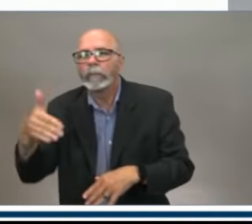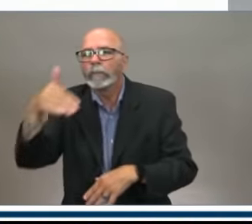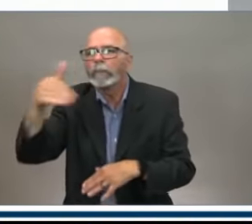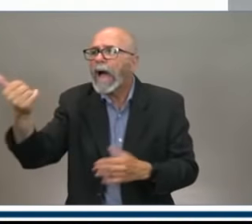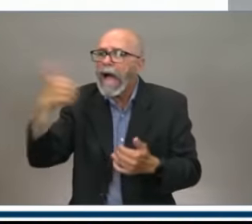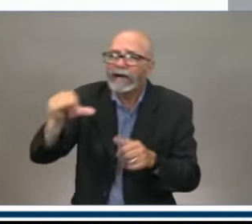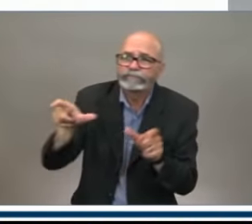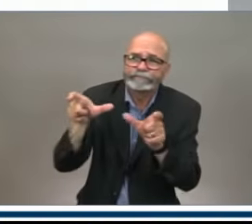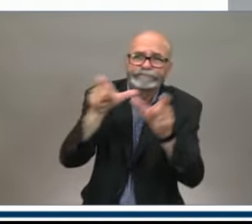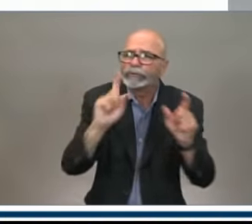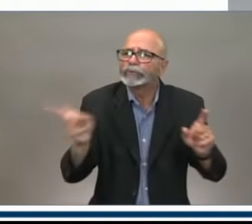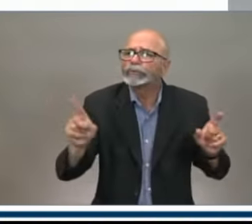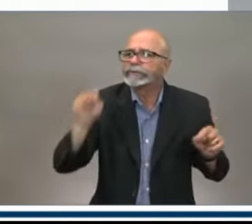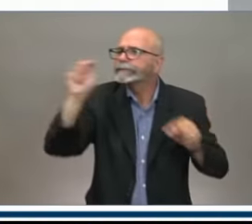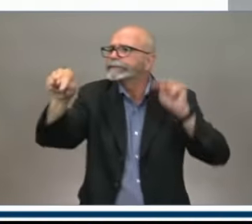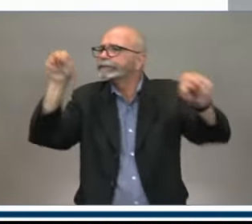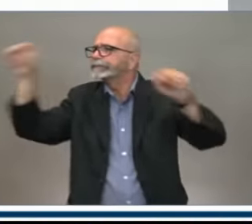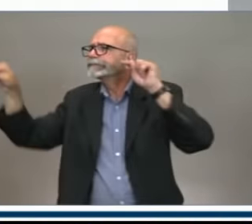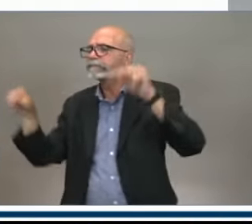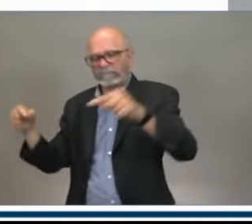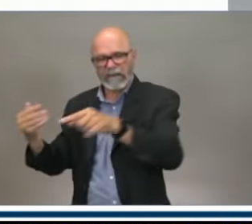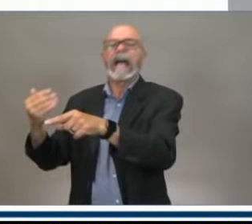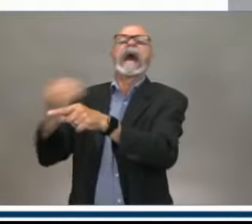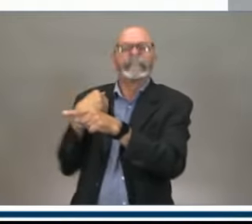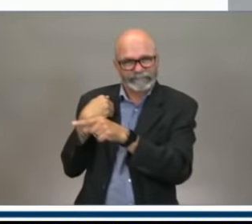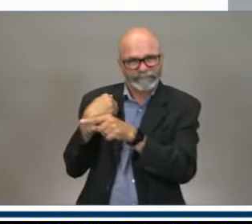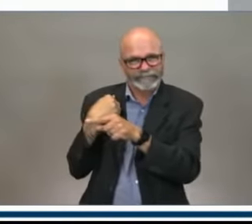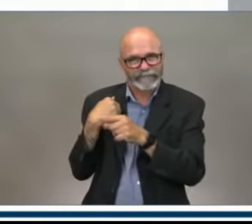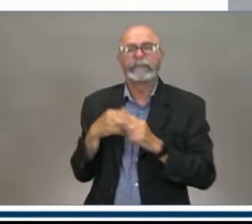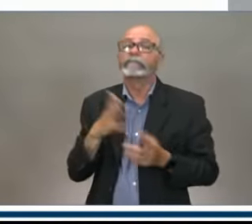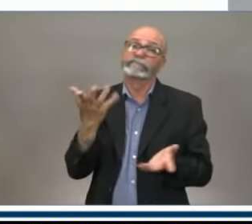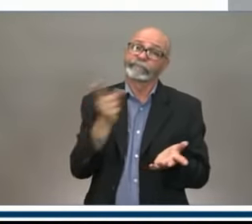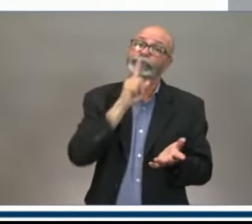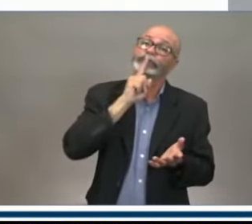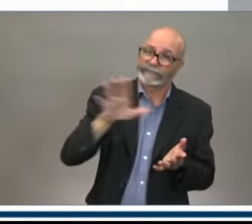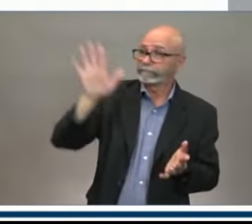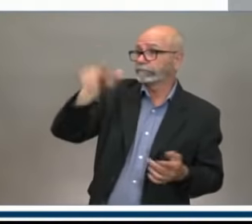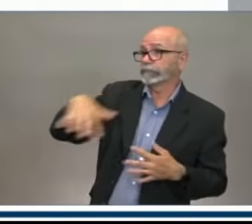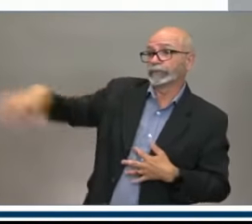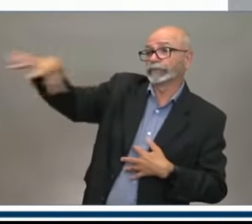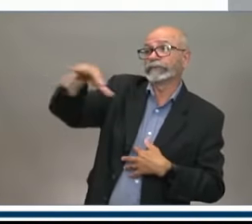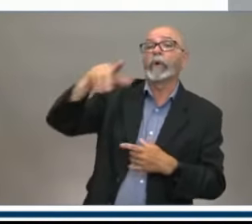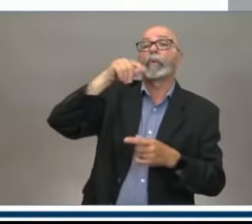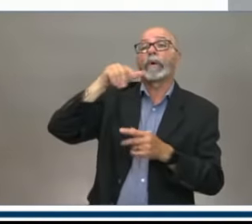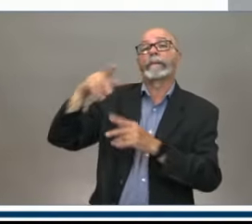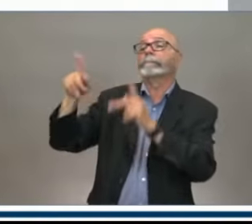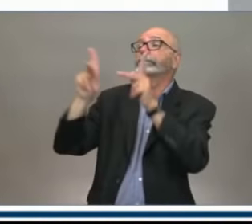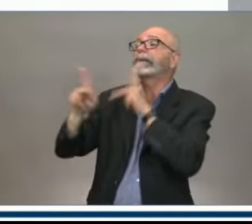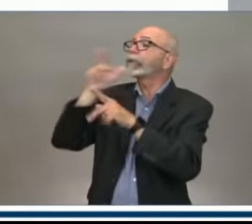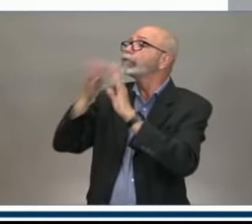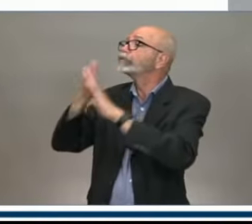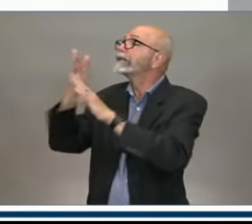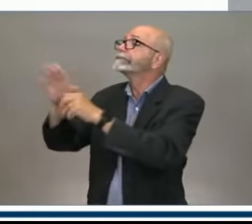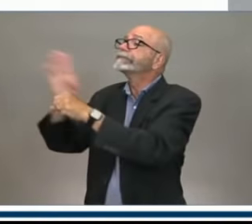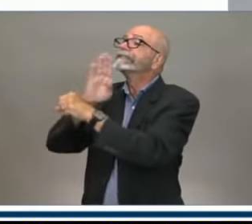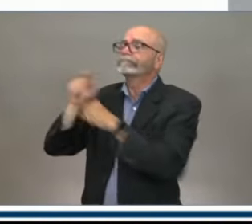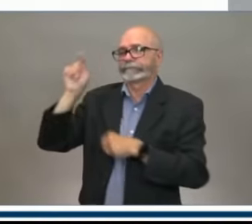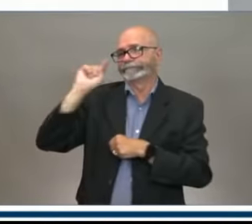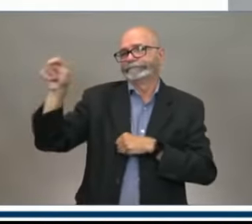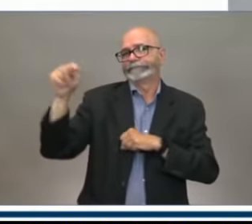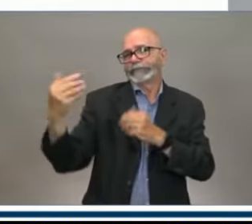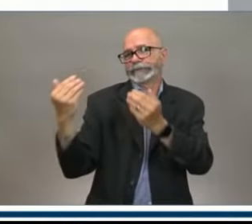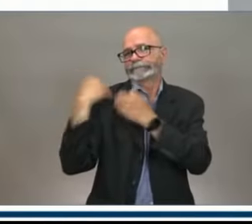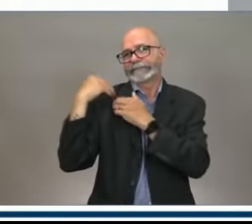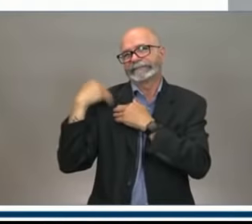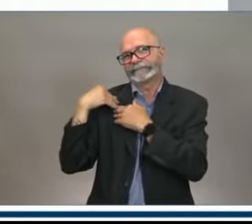ultimately, a lot of this really sits with the responsibility of whoever is operating, whether it's a business, a workplace,